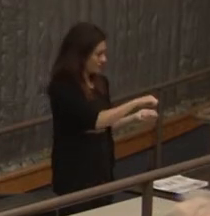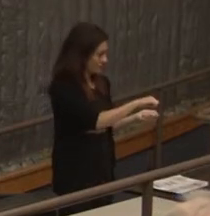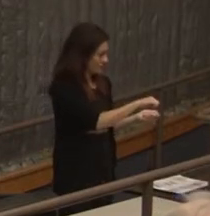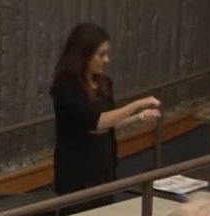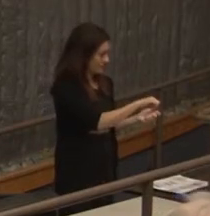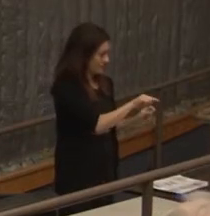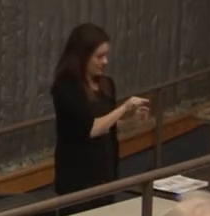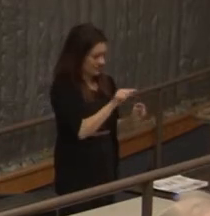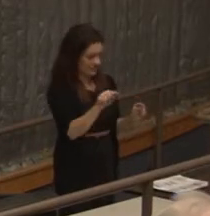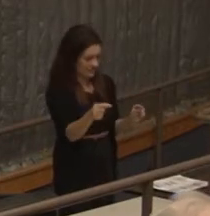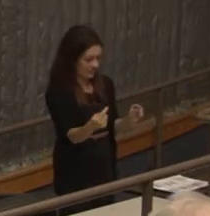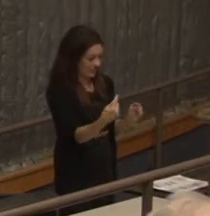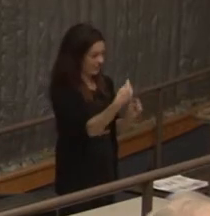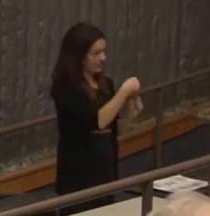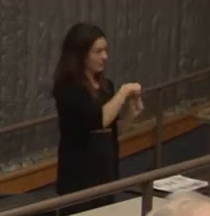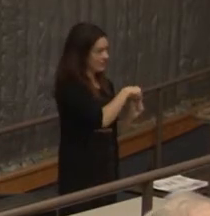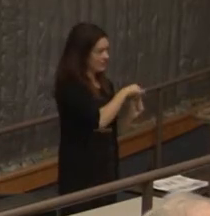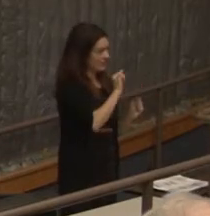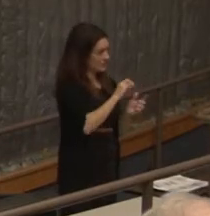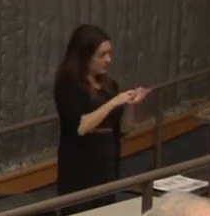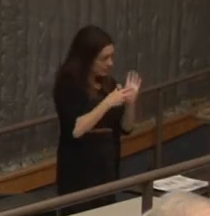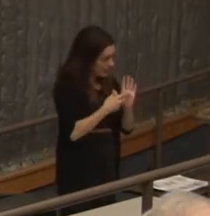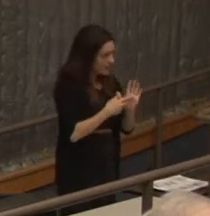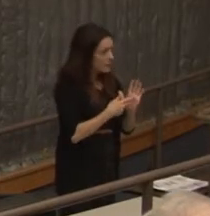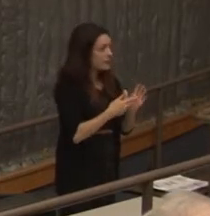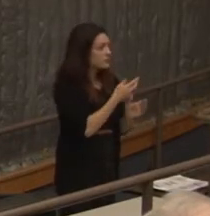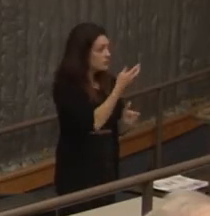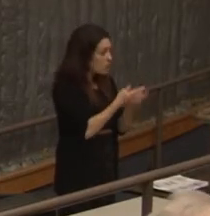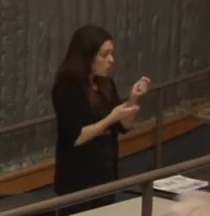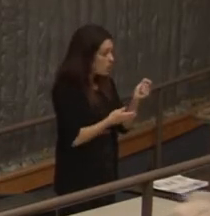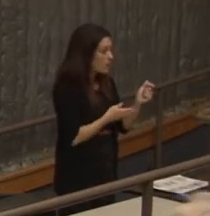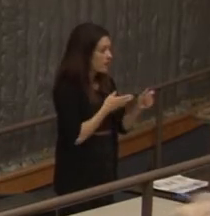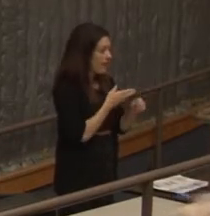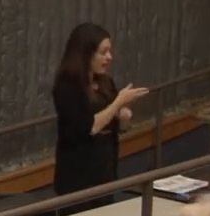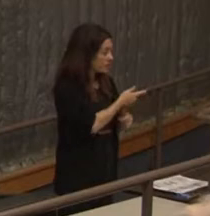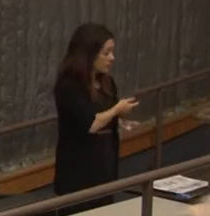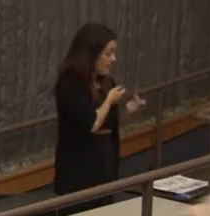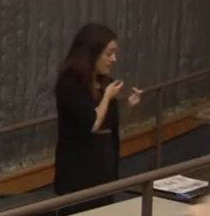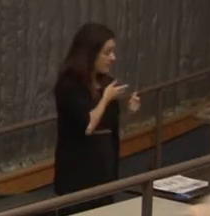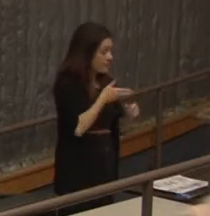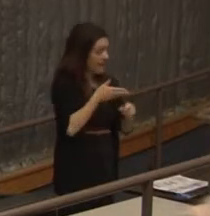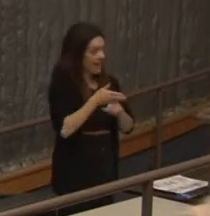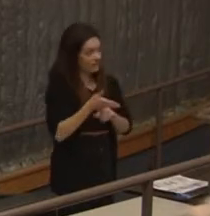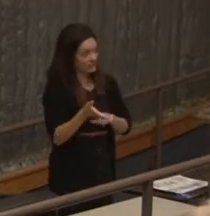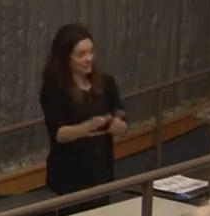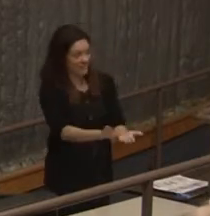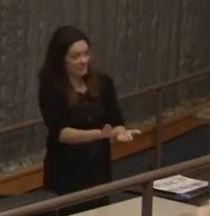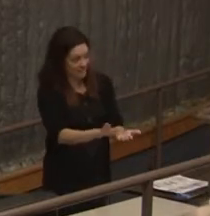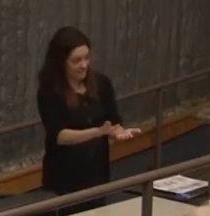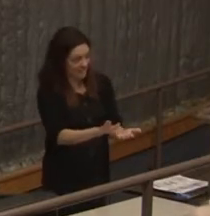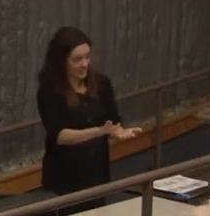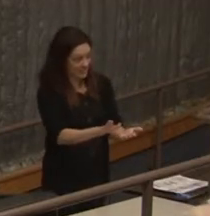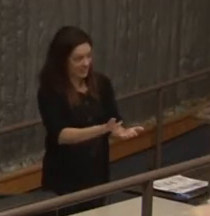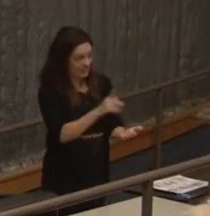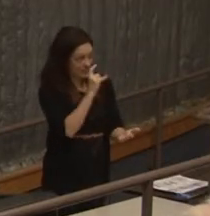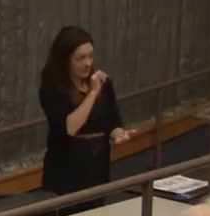And that's what I mean when I said there's both an afterlife and an after death of the Holocaust. For him, that's a